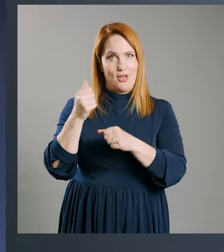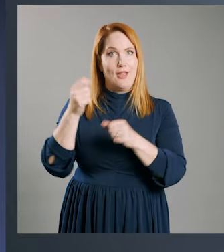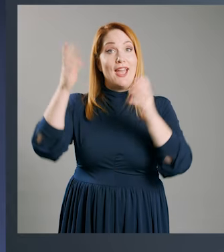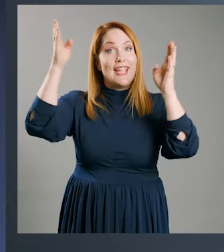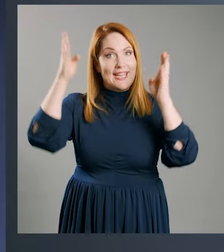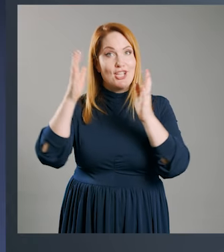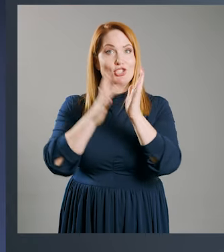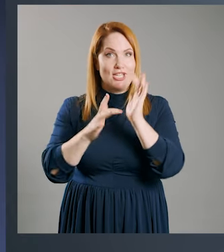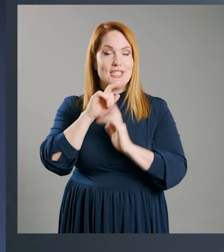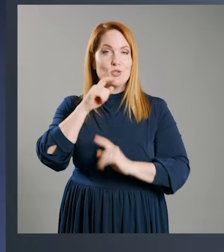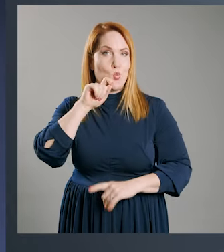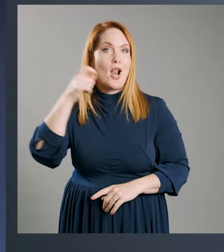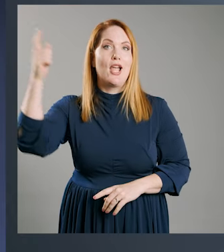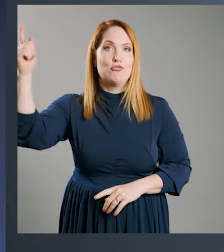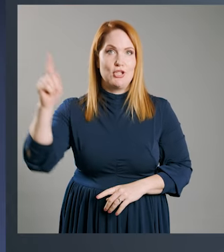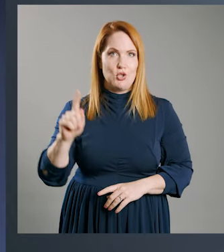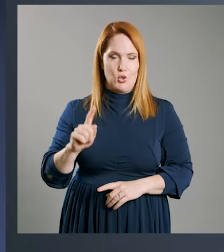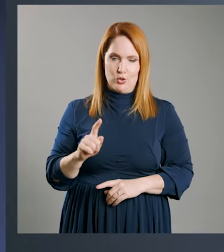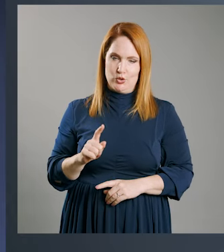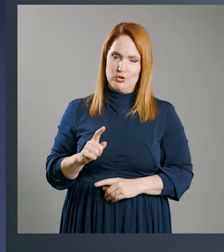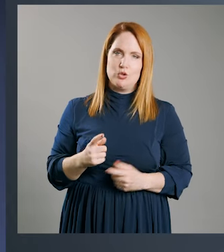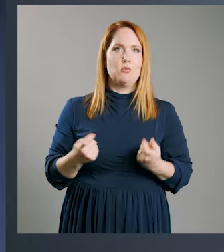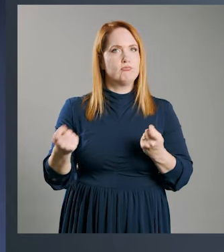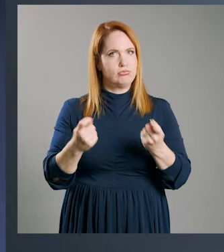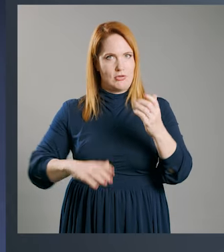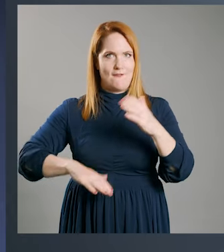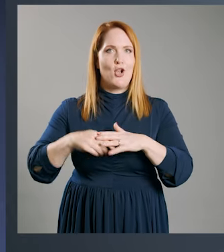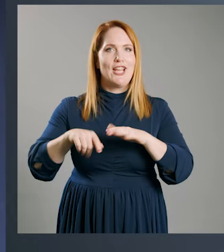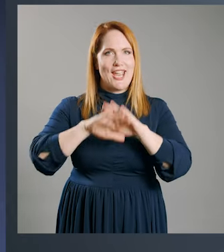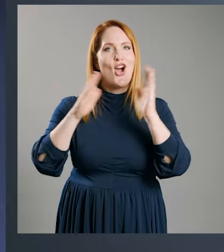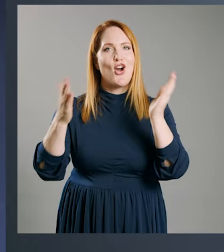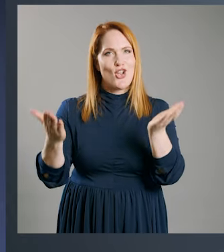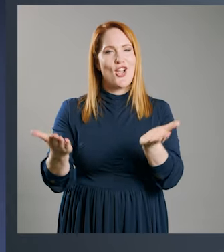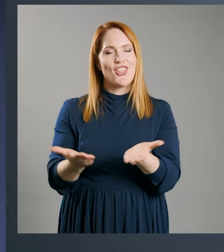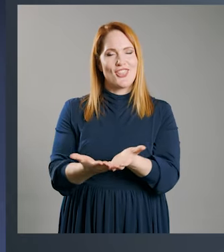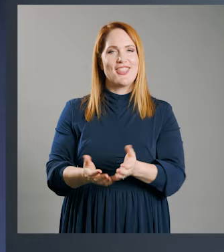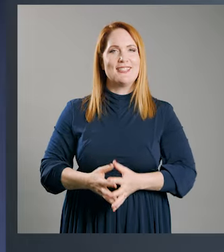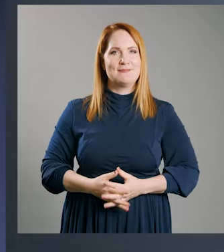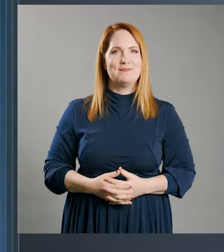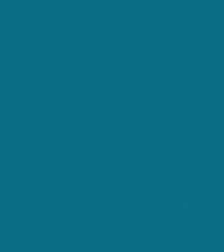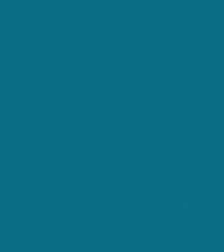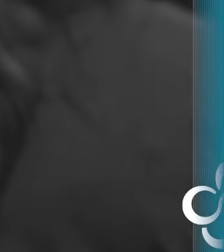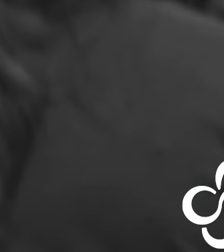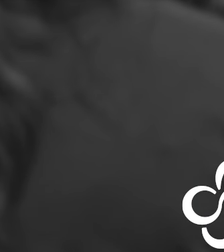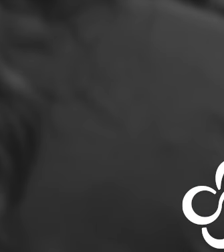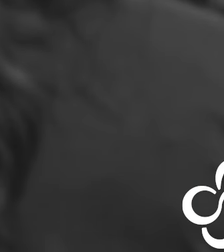we know that King Jesus will return to establish his kingdom fully here on earth.